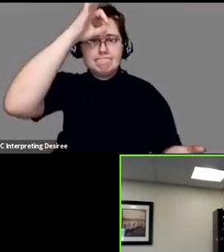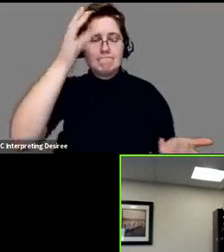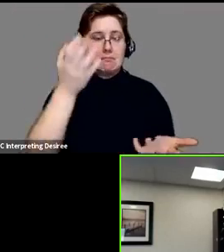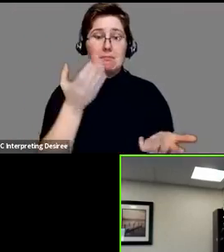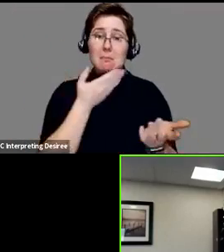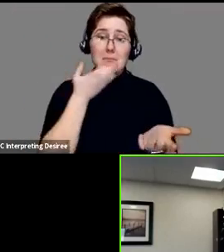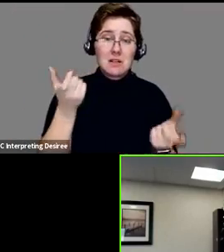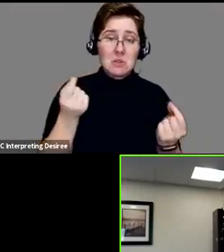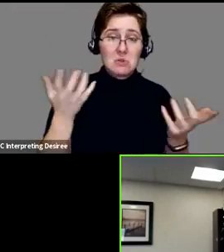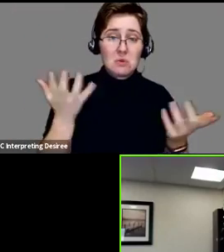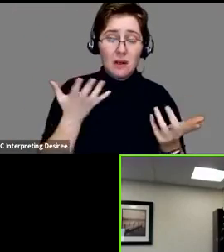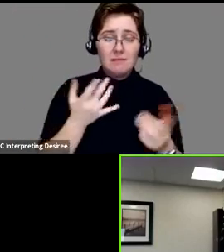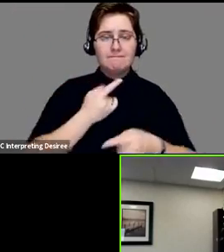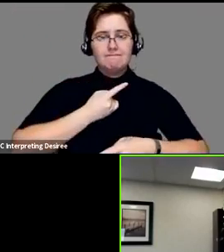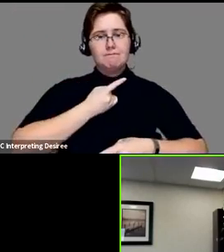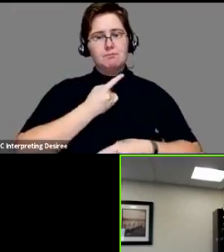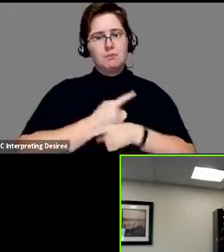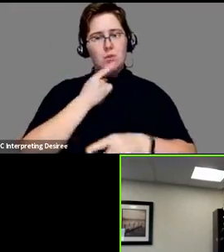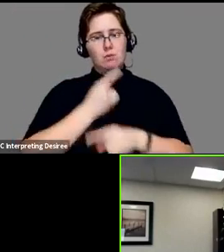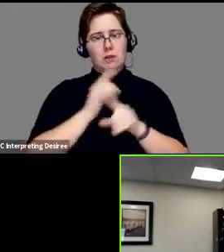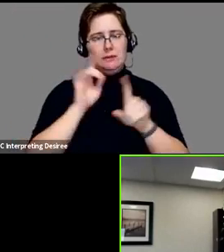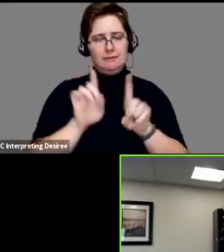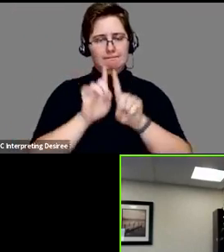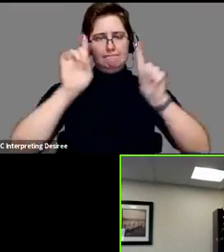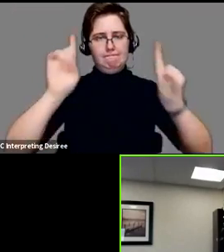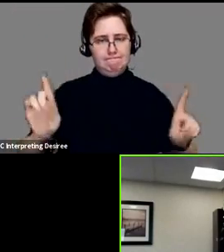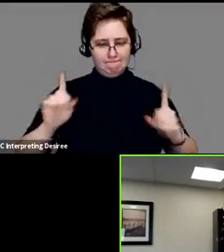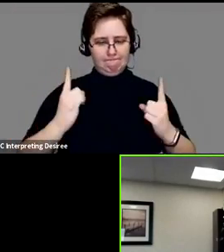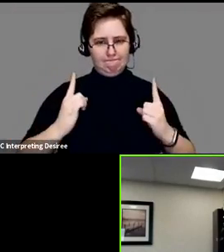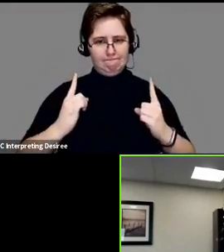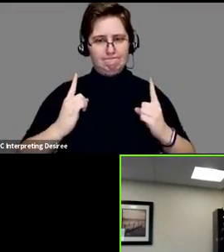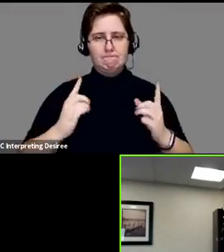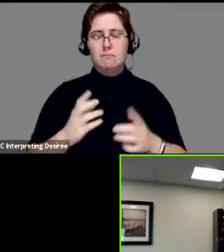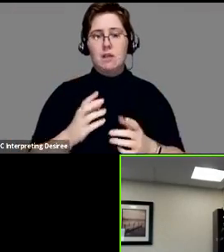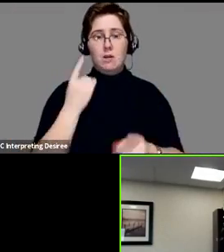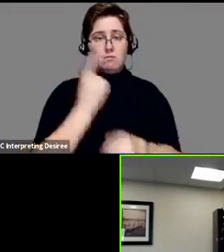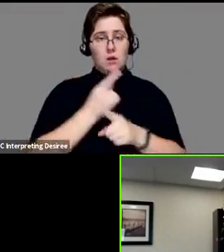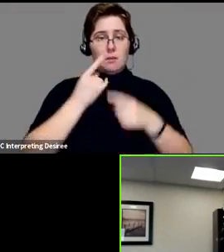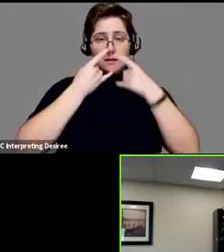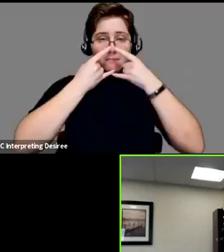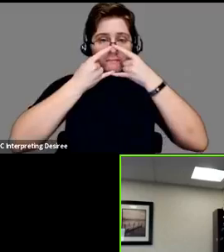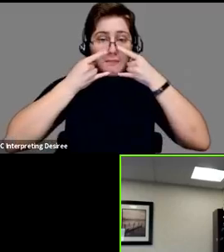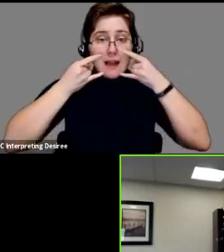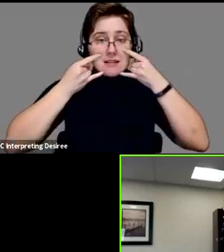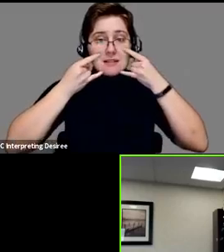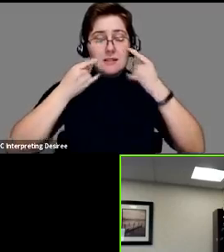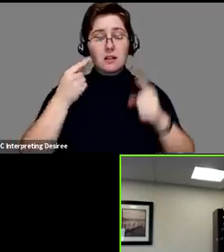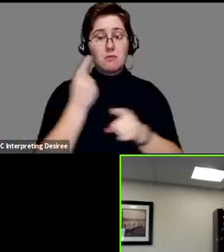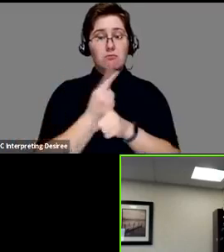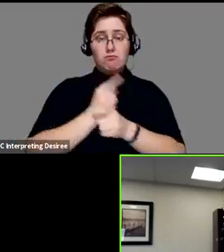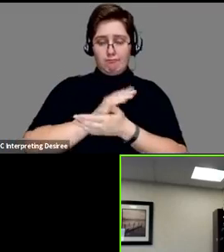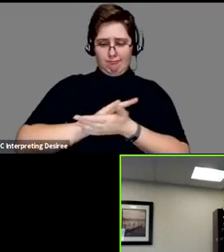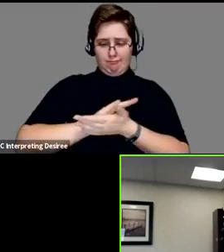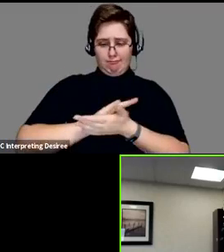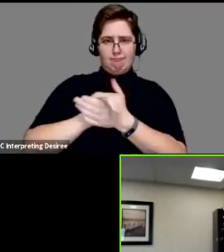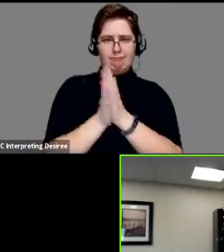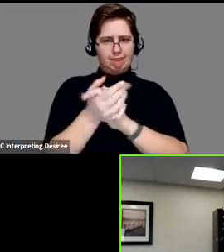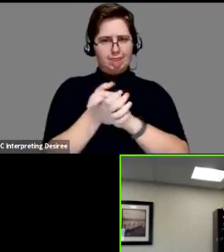is appropriately keep our distance, appropriately mask, do our hygiene. And if we do that diligently, if we